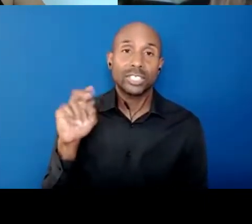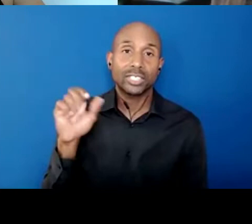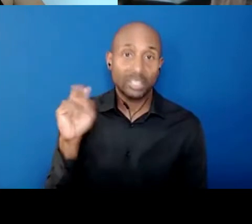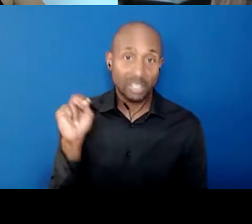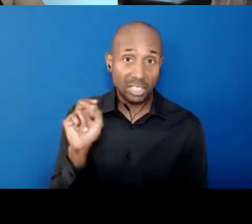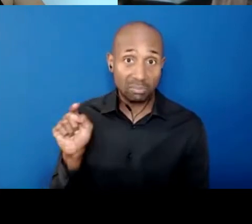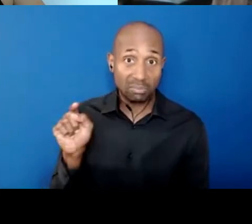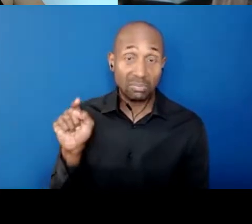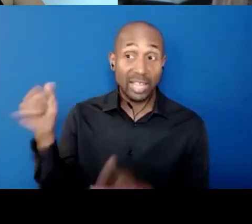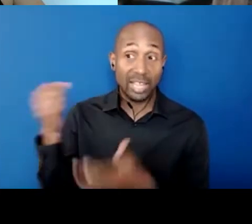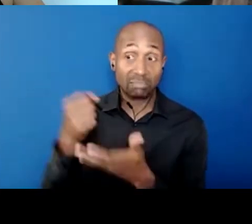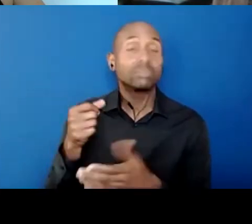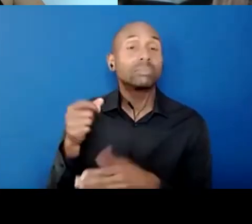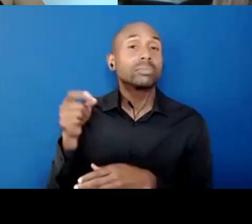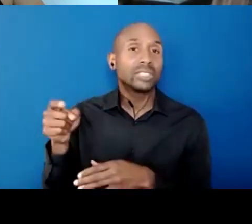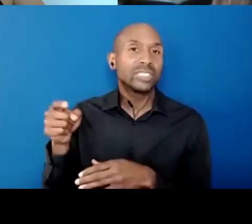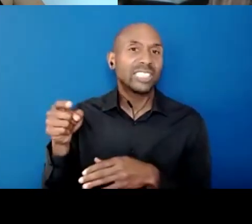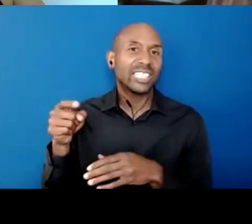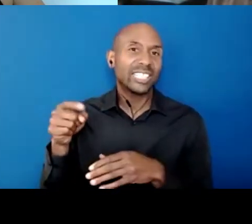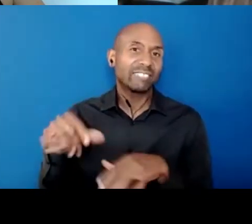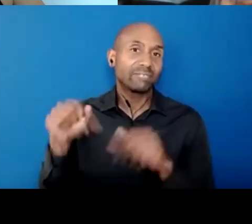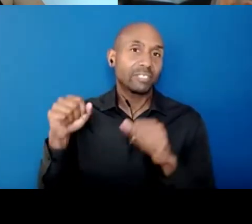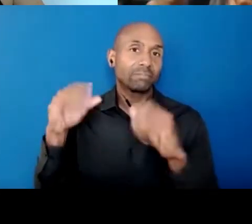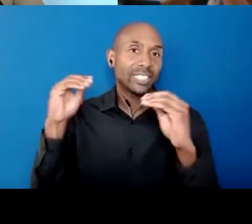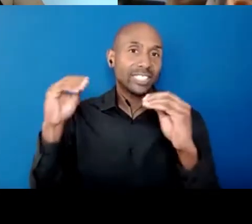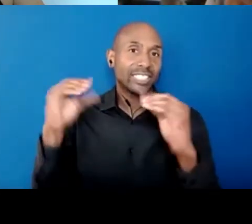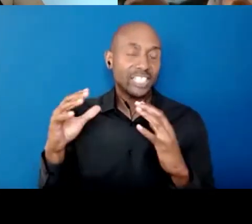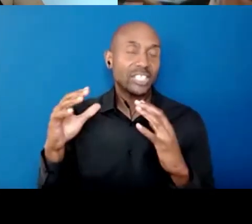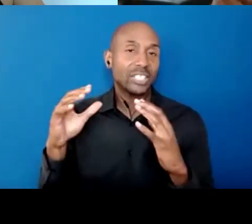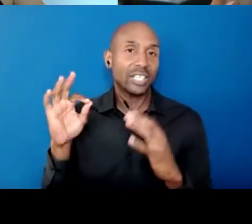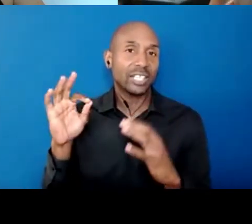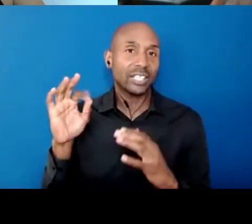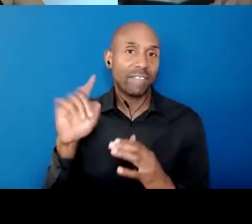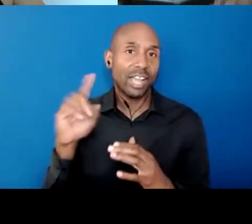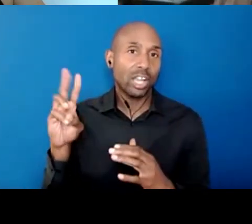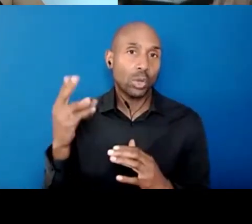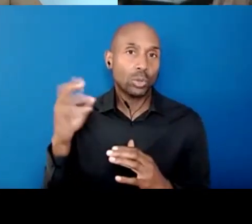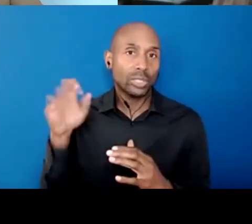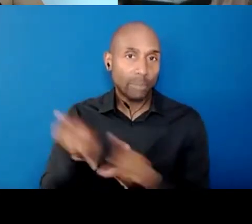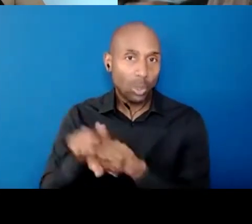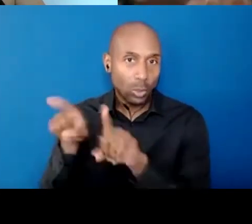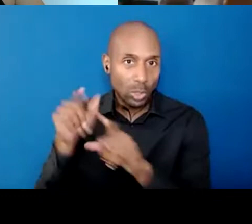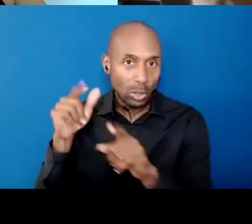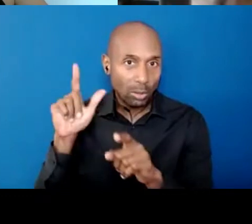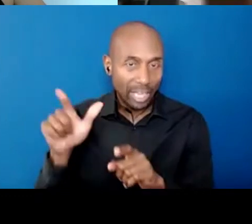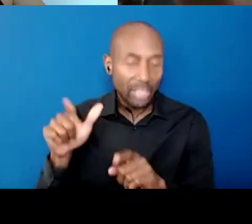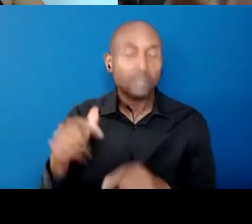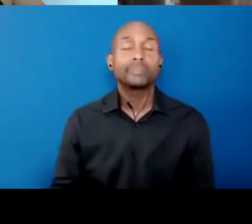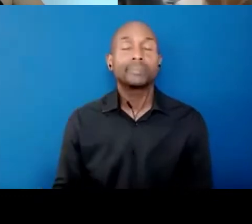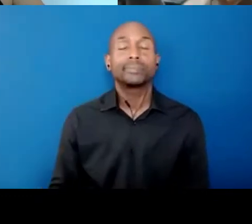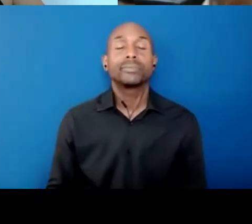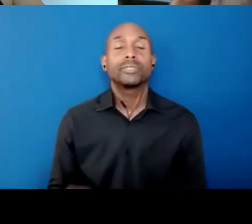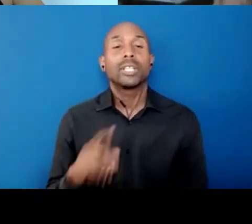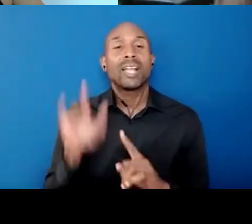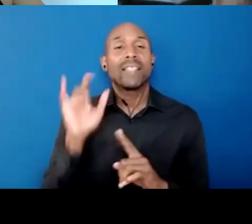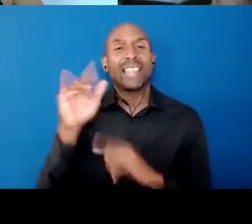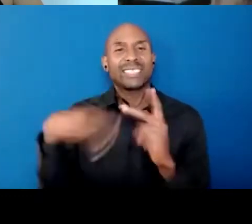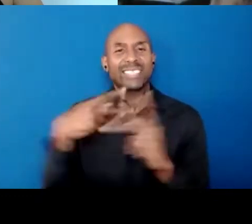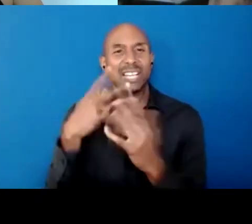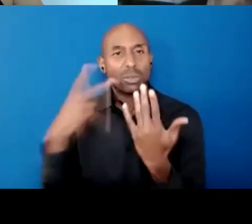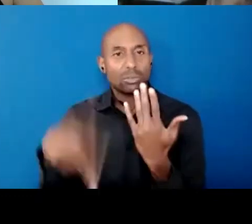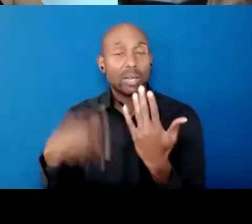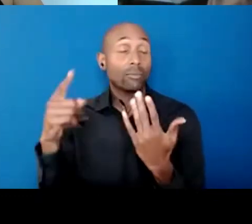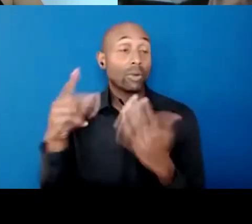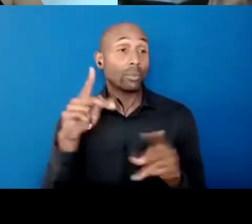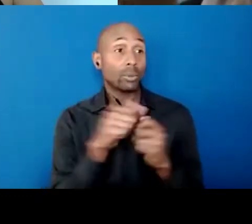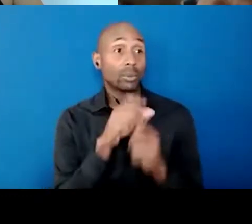out there and that are enthusiastic to bring in people with disabilities and for people from other underrepresented backgrounds, to make